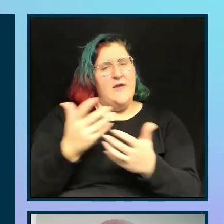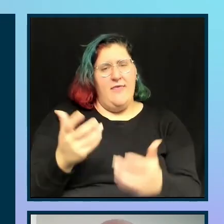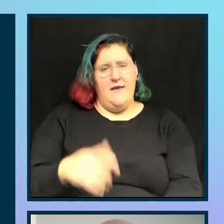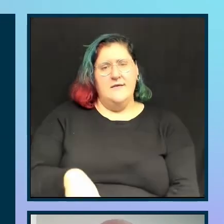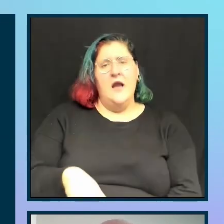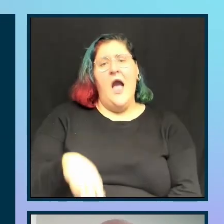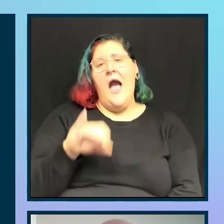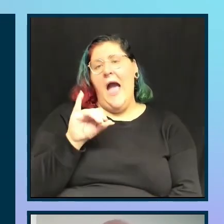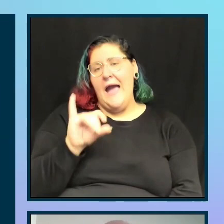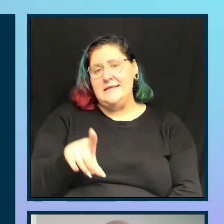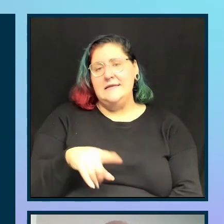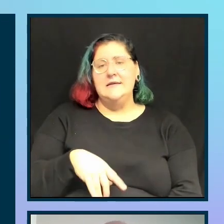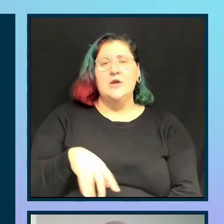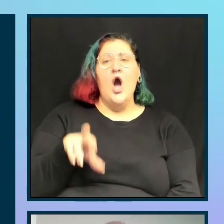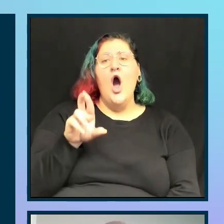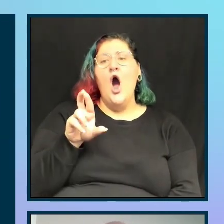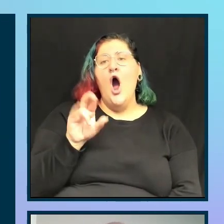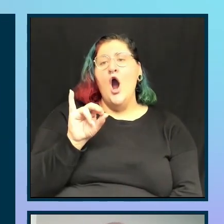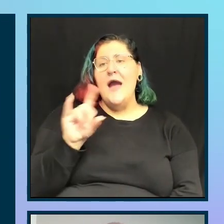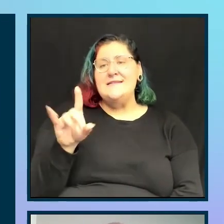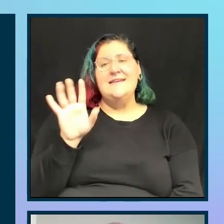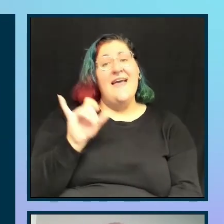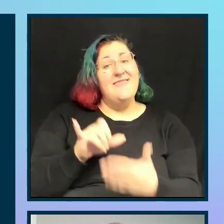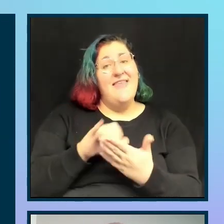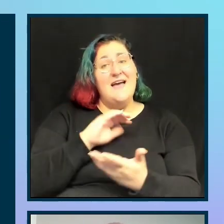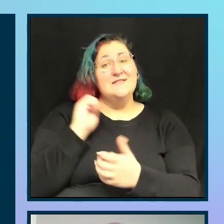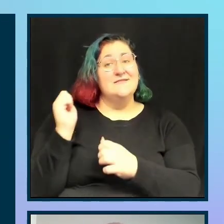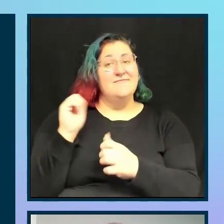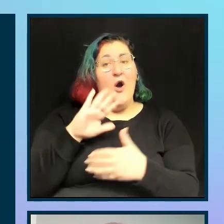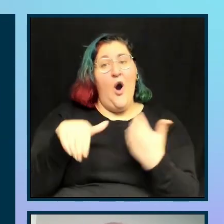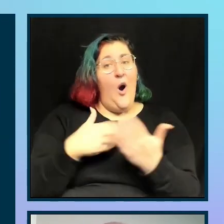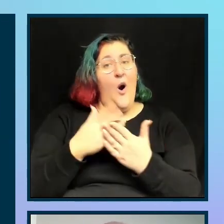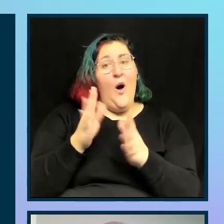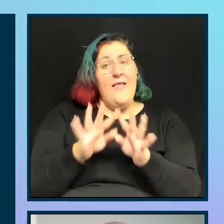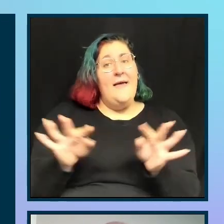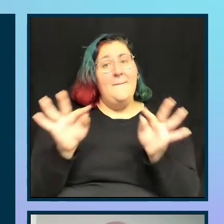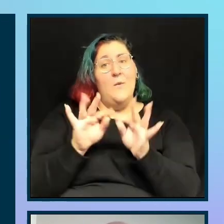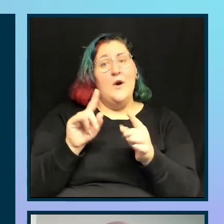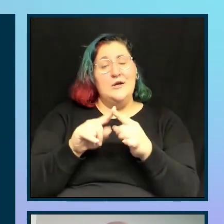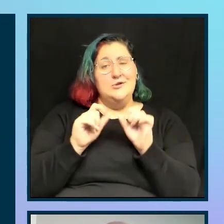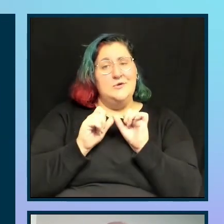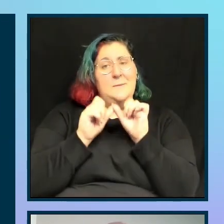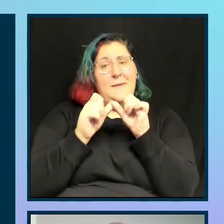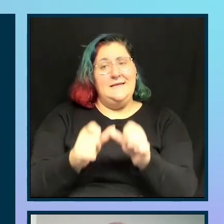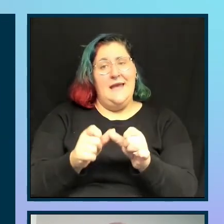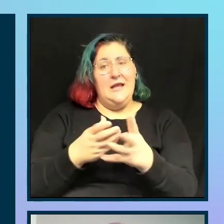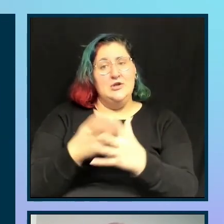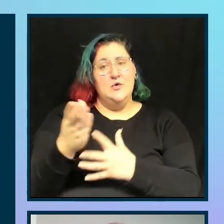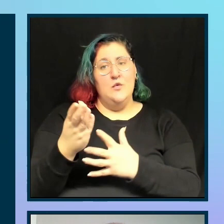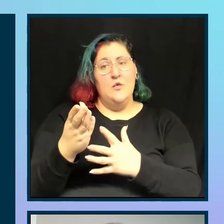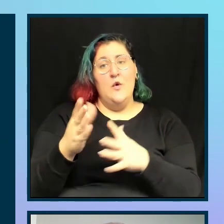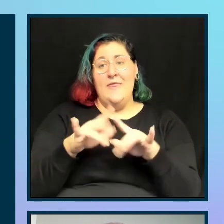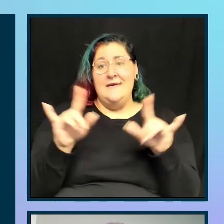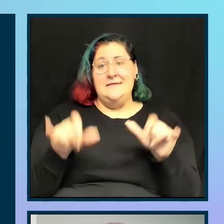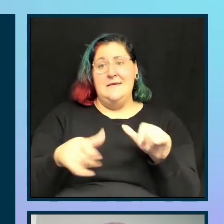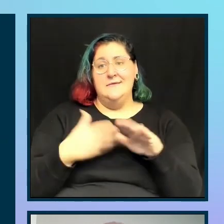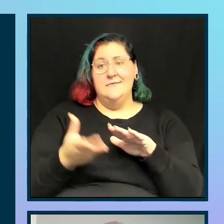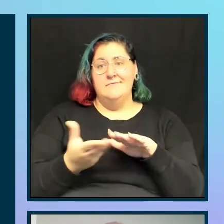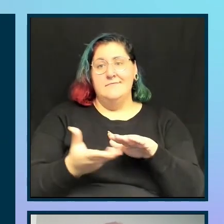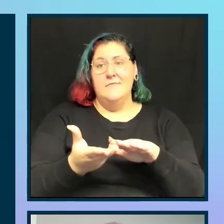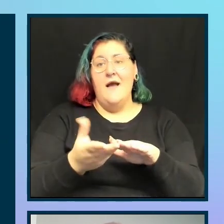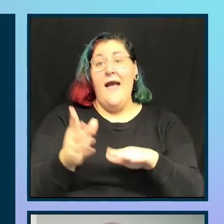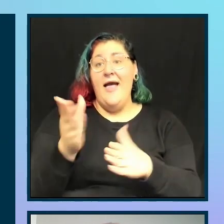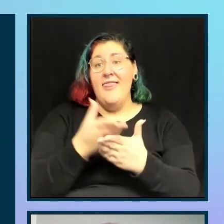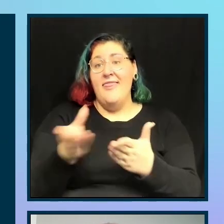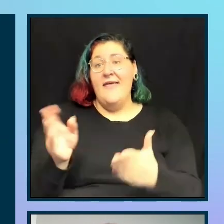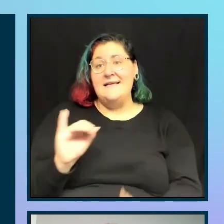RIDs are important to be able to contain within all of the files as you move them through the system. And things like alt text need